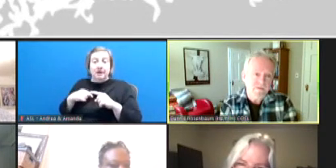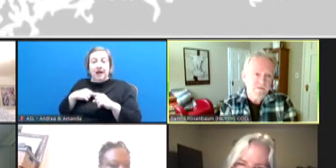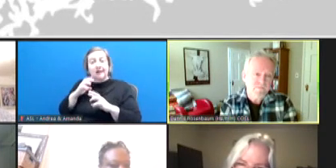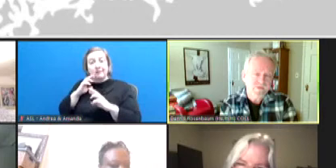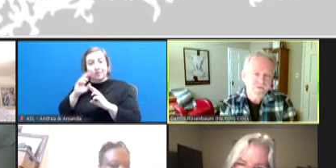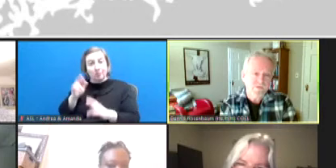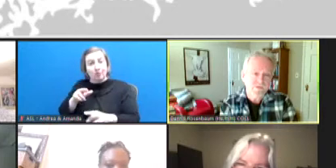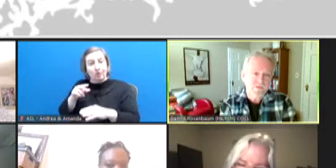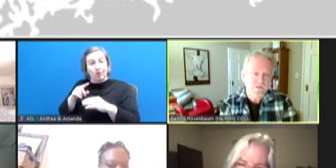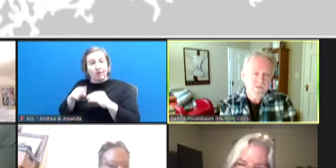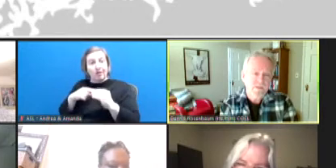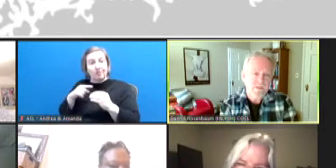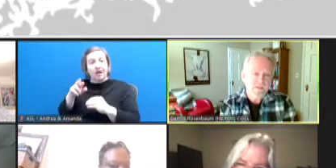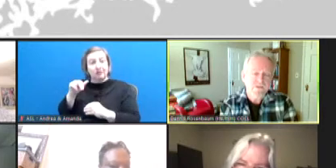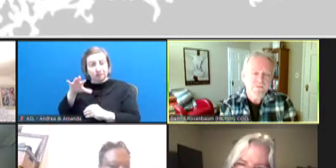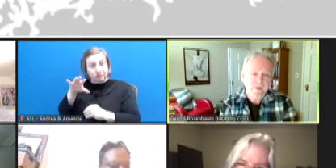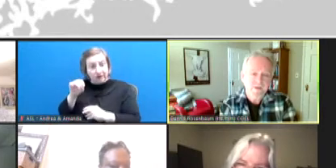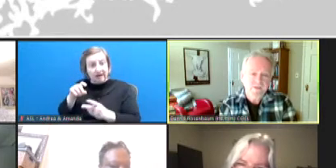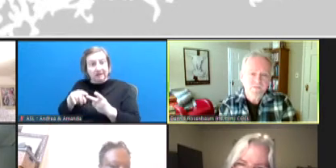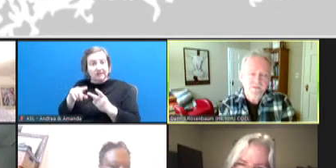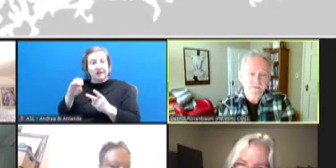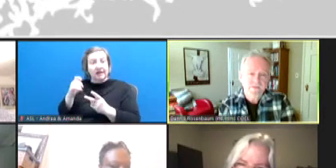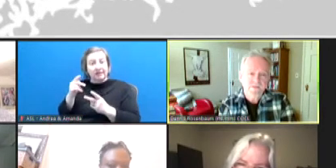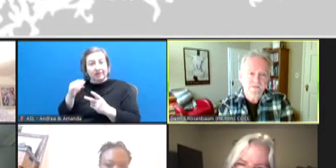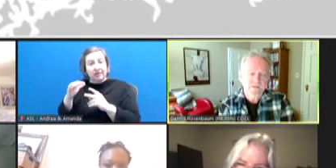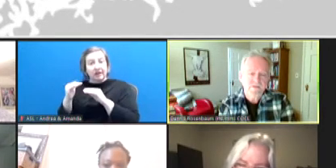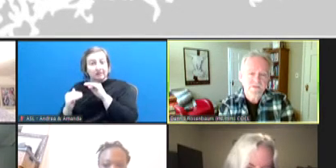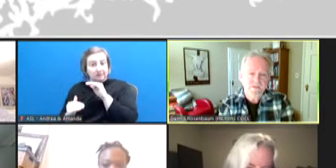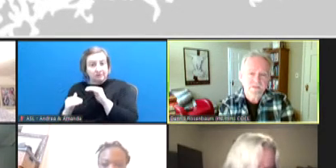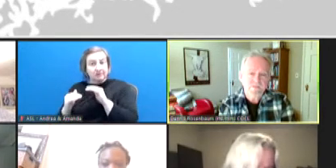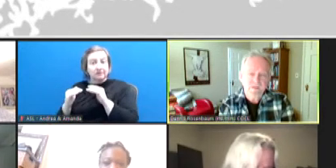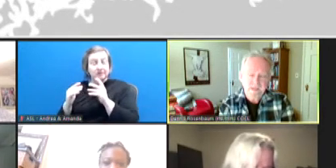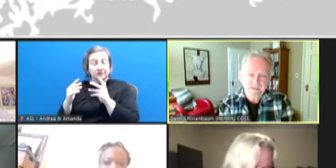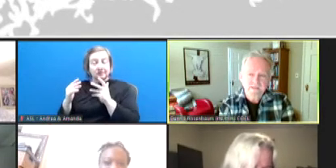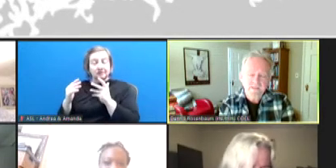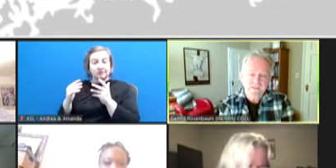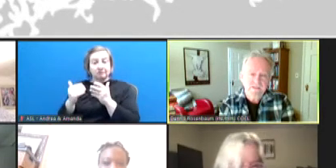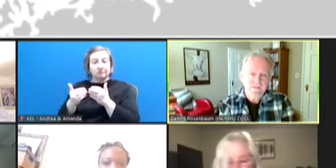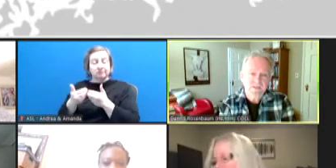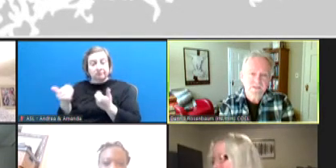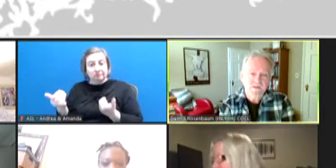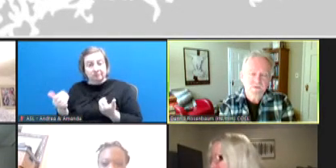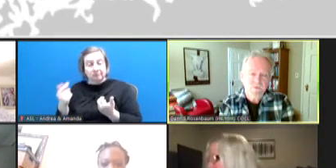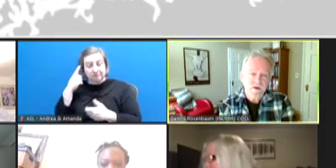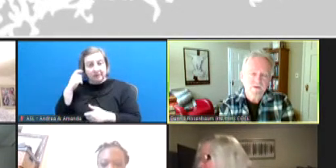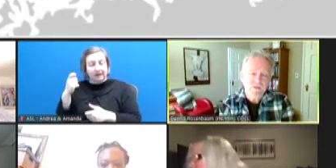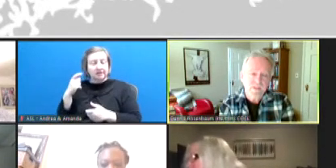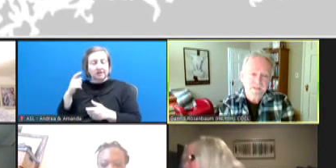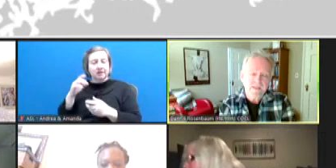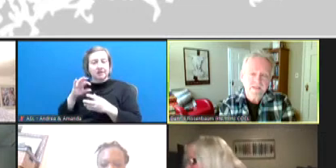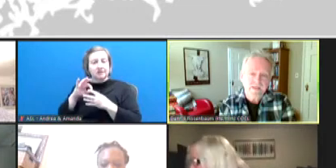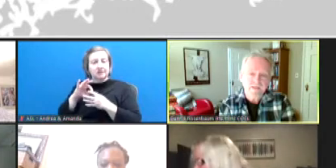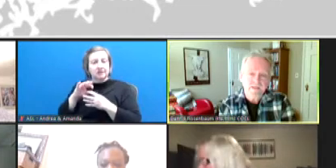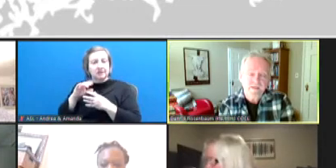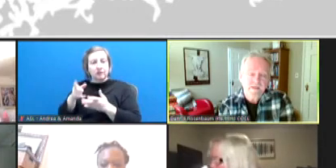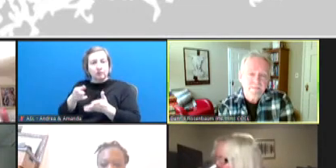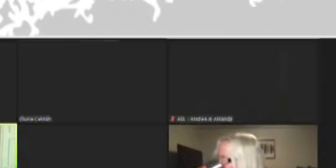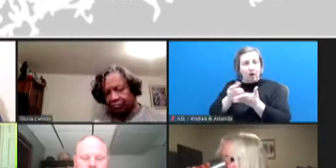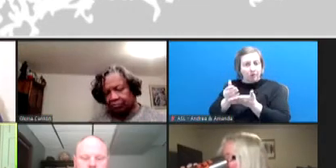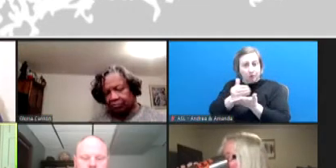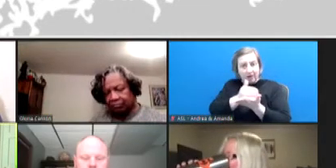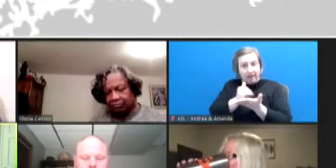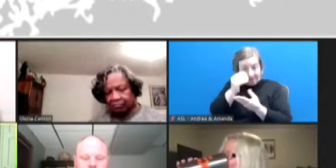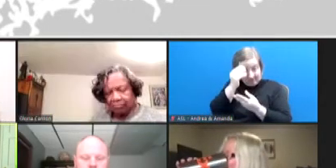on racial and ethnic disparities because it's related in the sense that they're required to collect that data. And